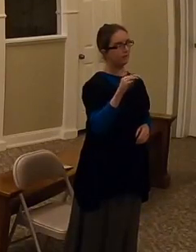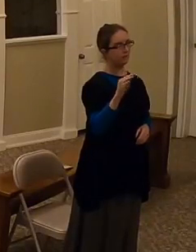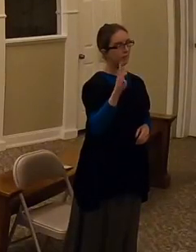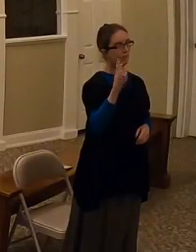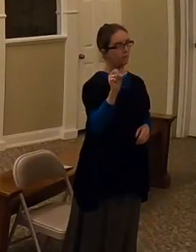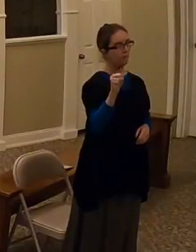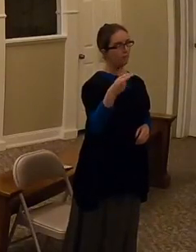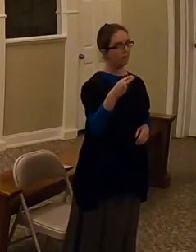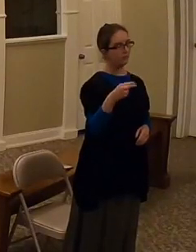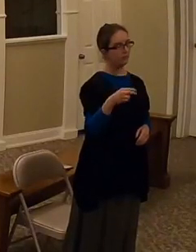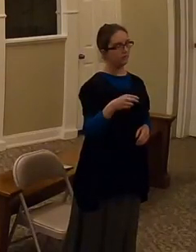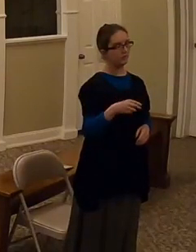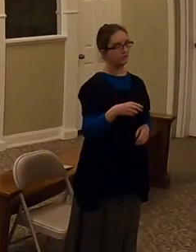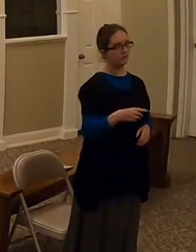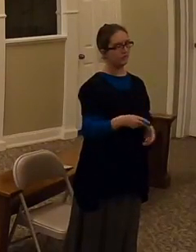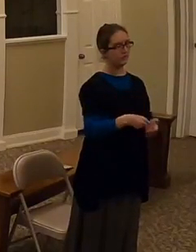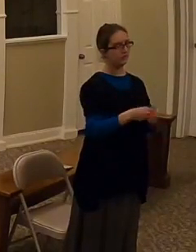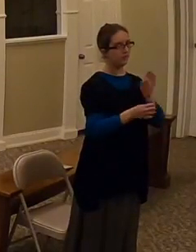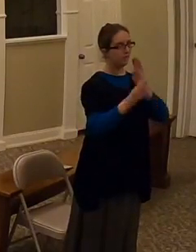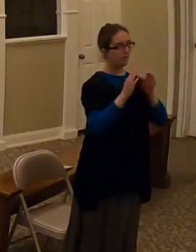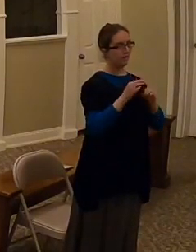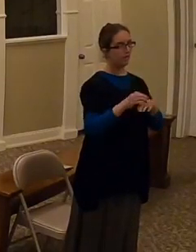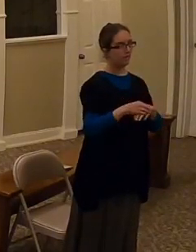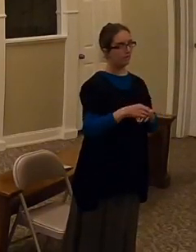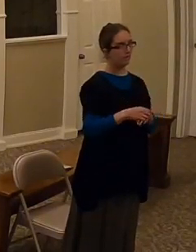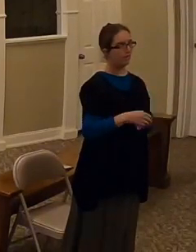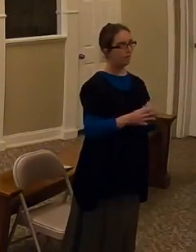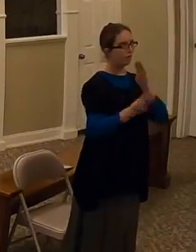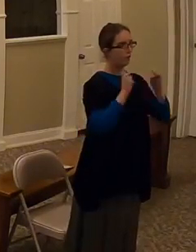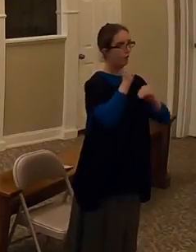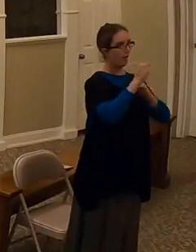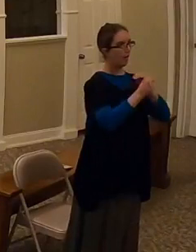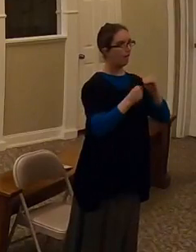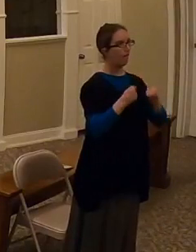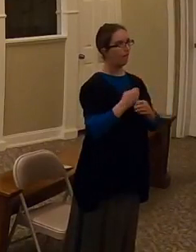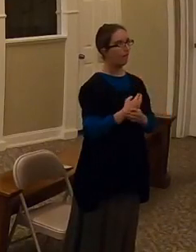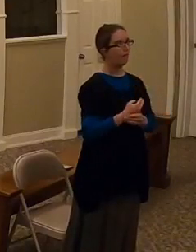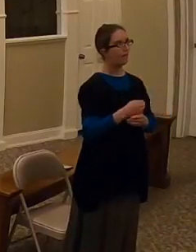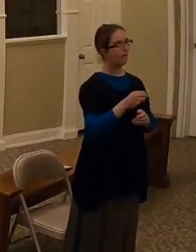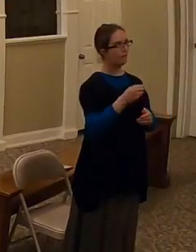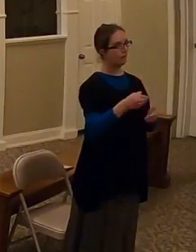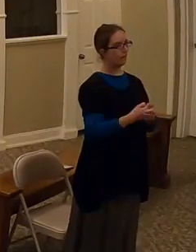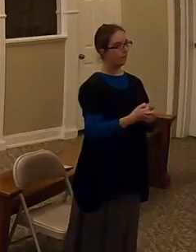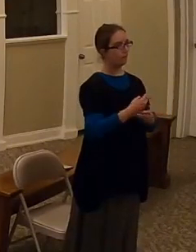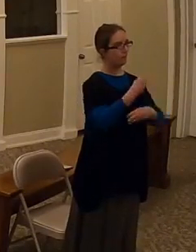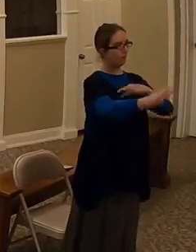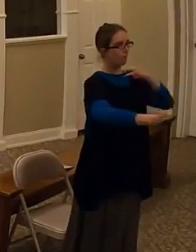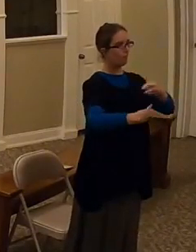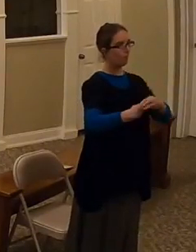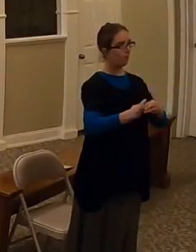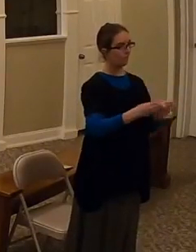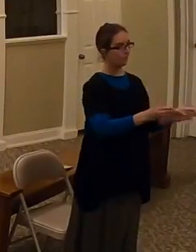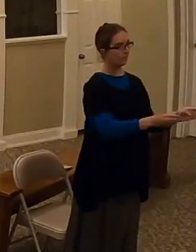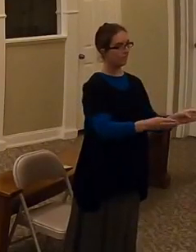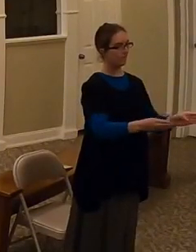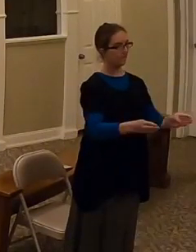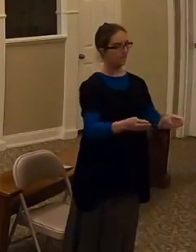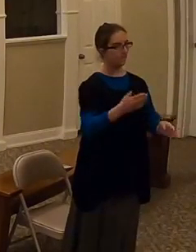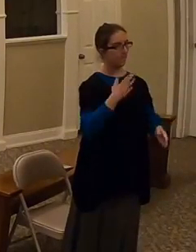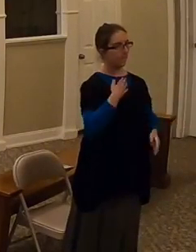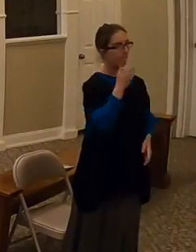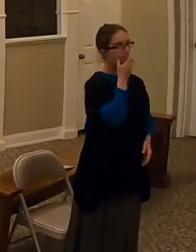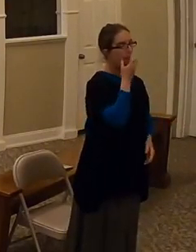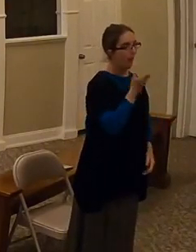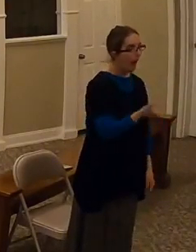office, and he was making a speech, and he got up and he started talking about the New World Order. And my